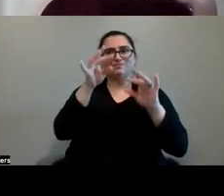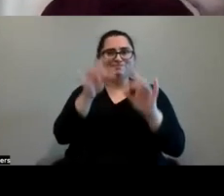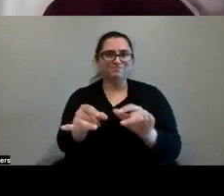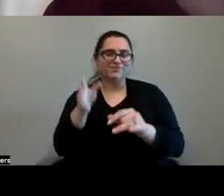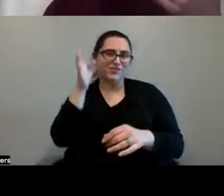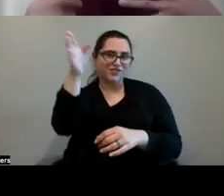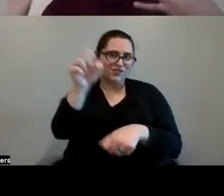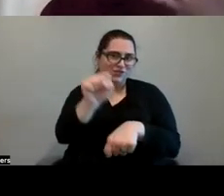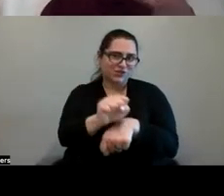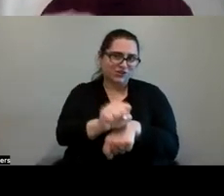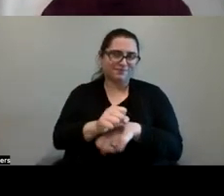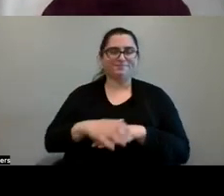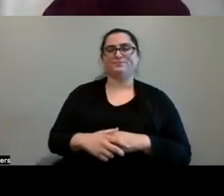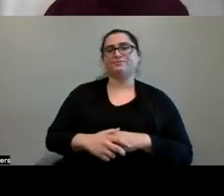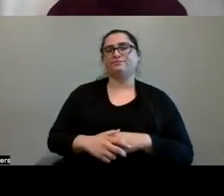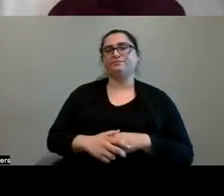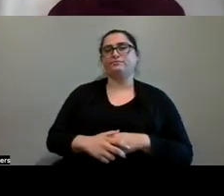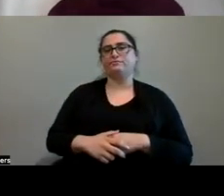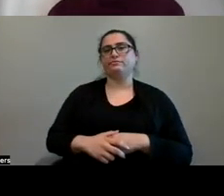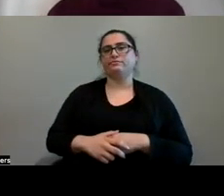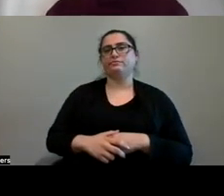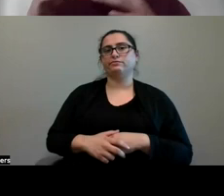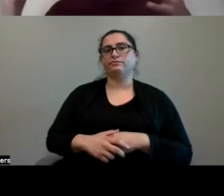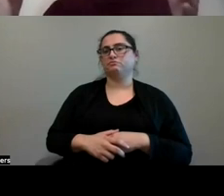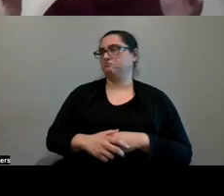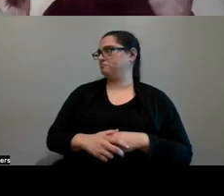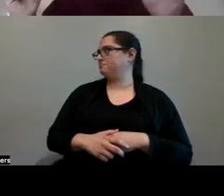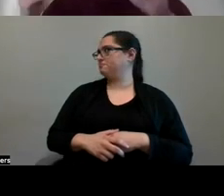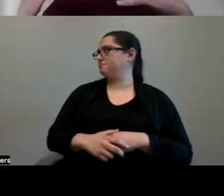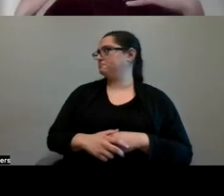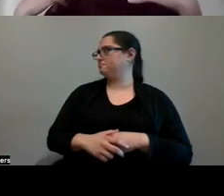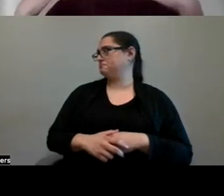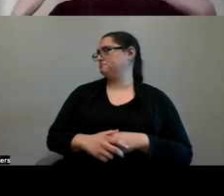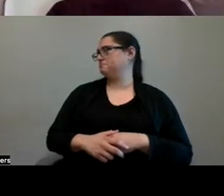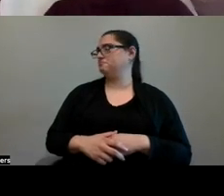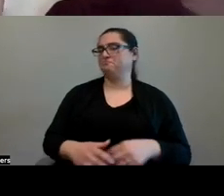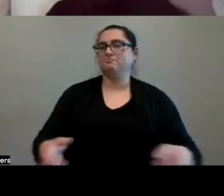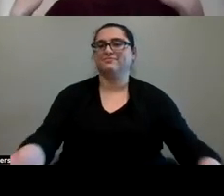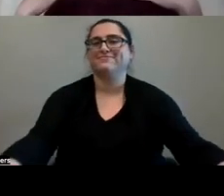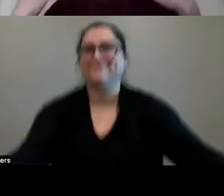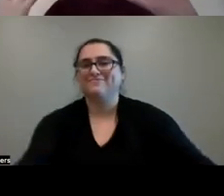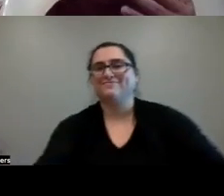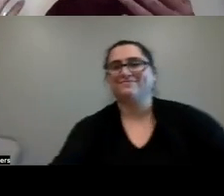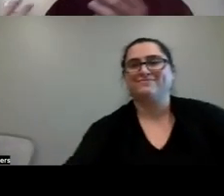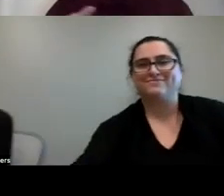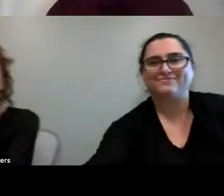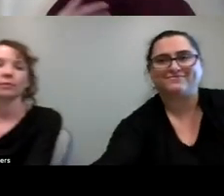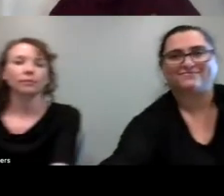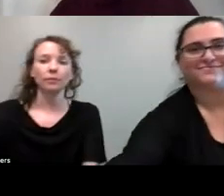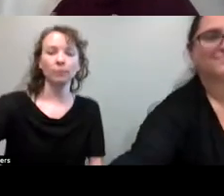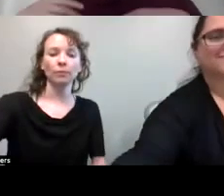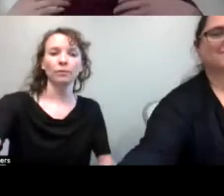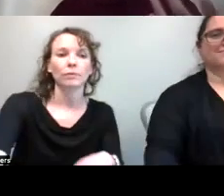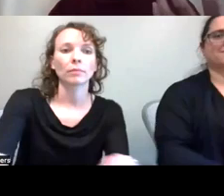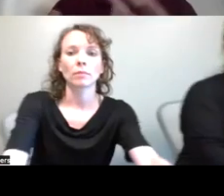so fundamentally we were very surprised that this method was working at